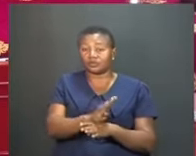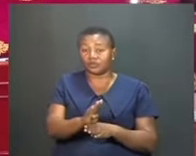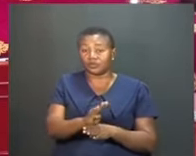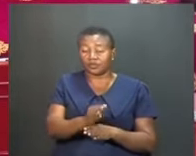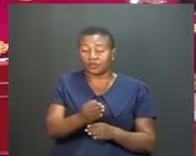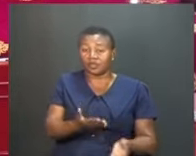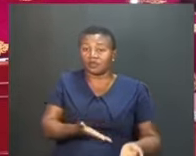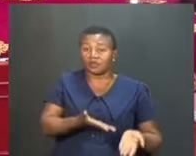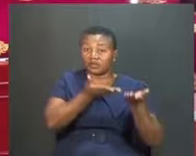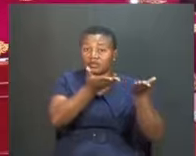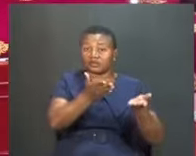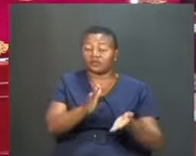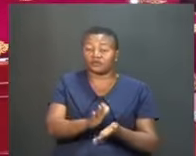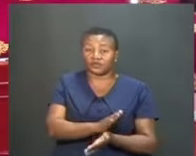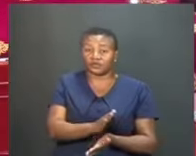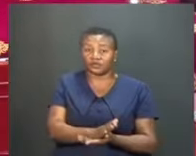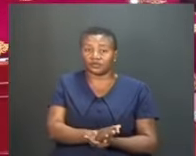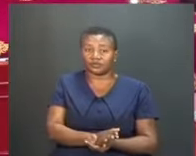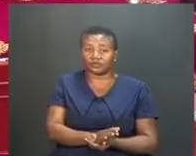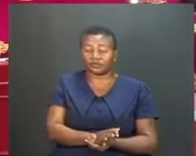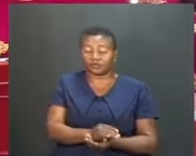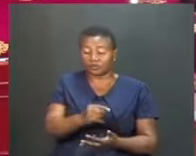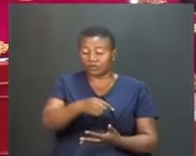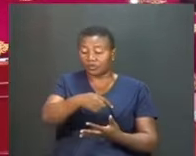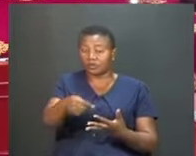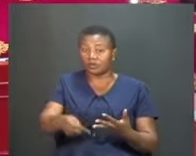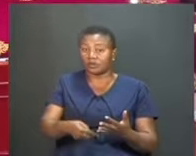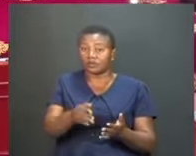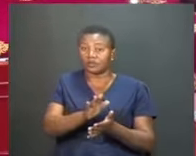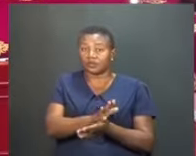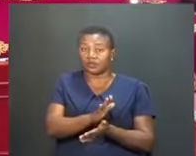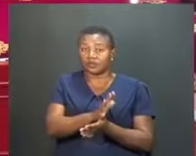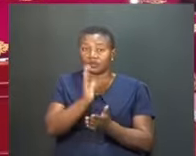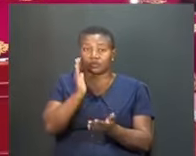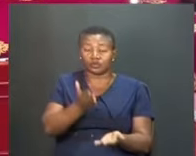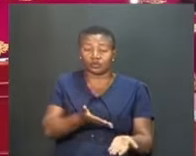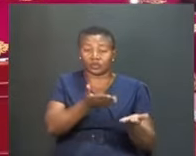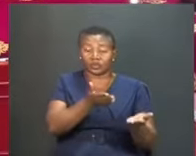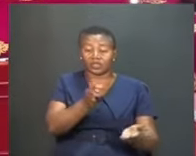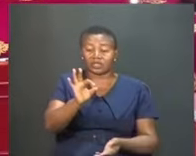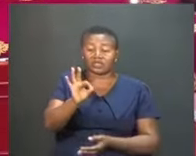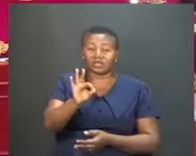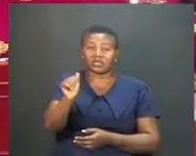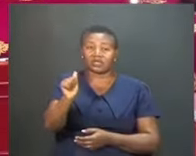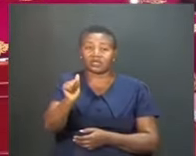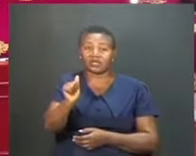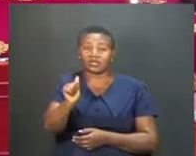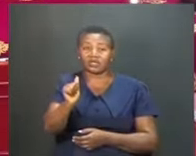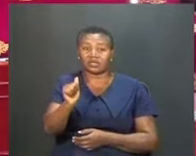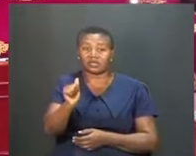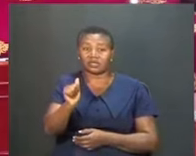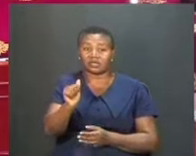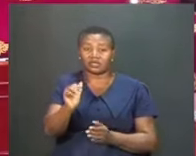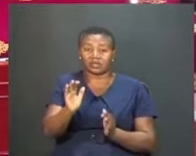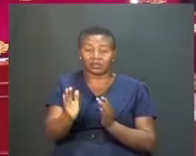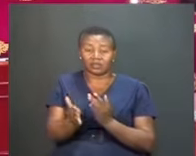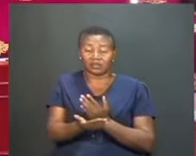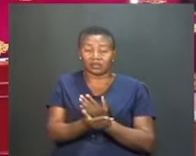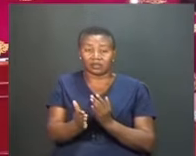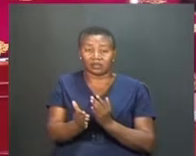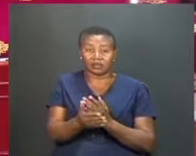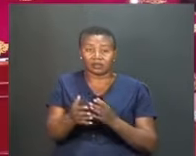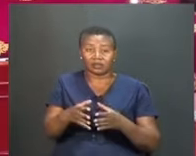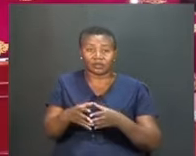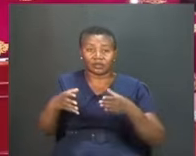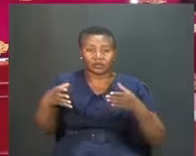of papers. The following papers will be presented: 9A by the majority